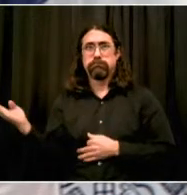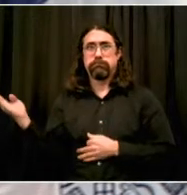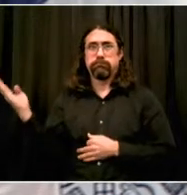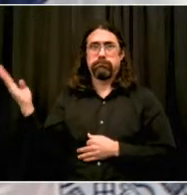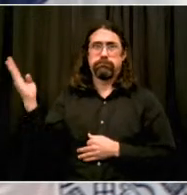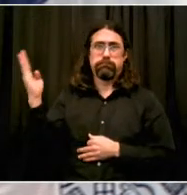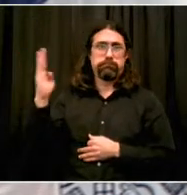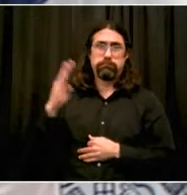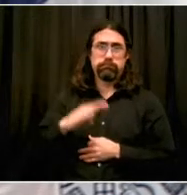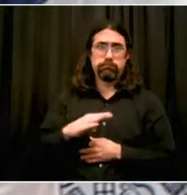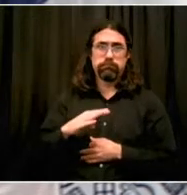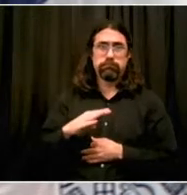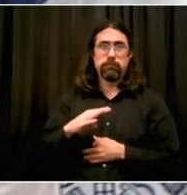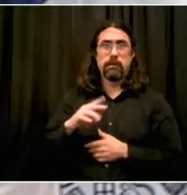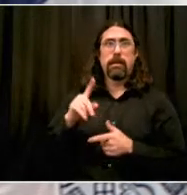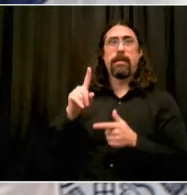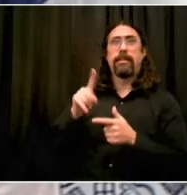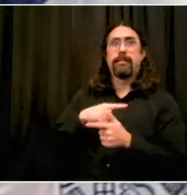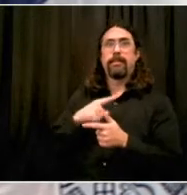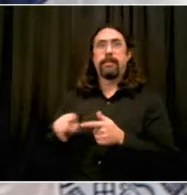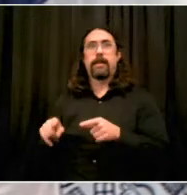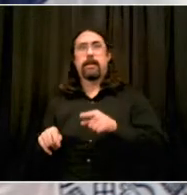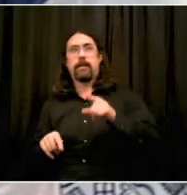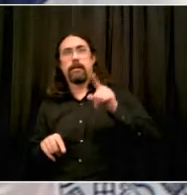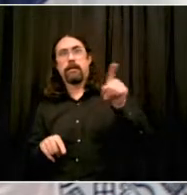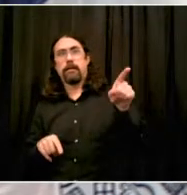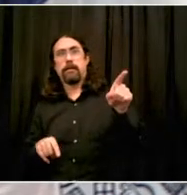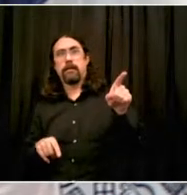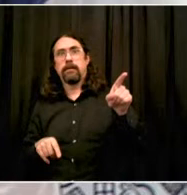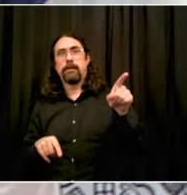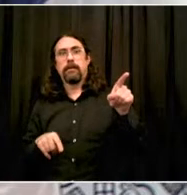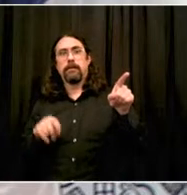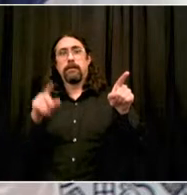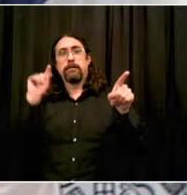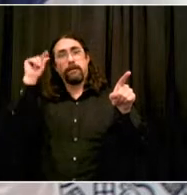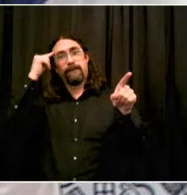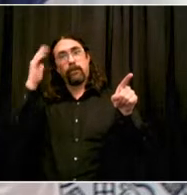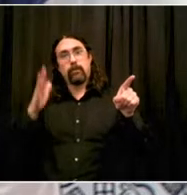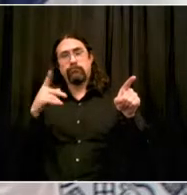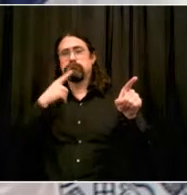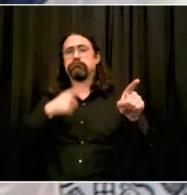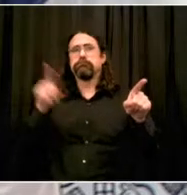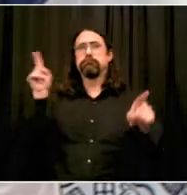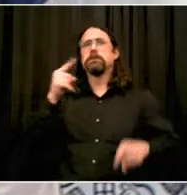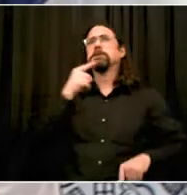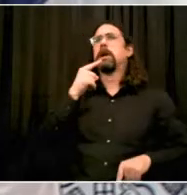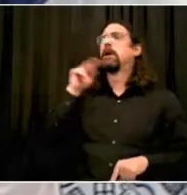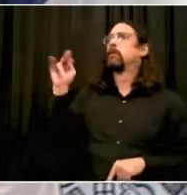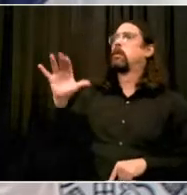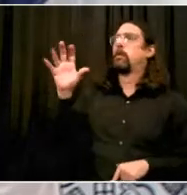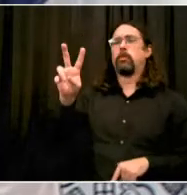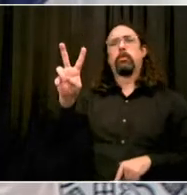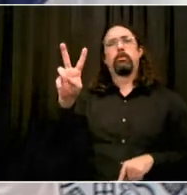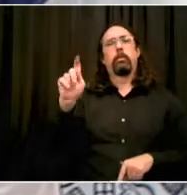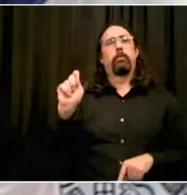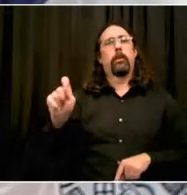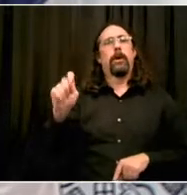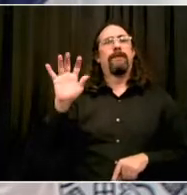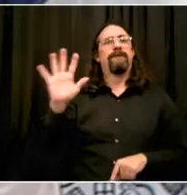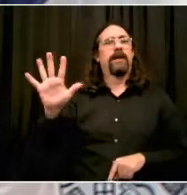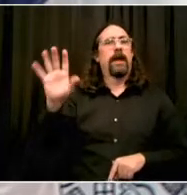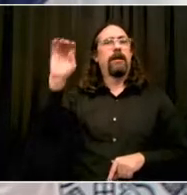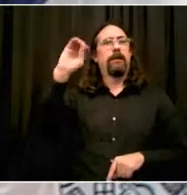I'm not really hearing anything in your presser today that suggests this was mishandled or perhaps not fair